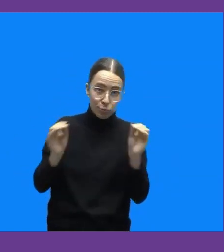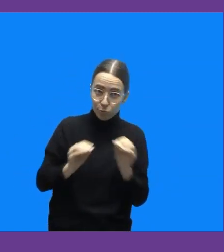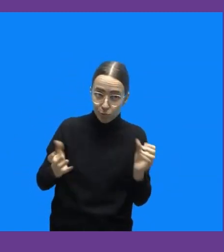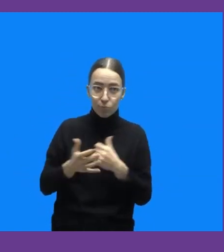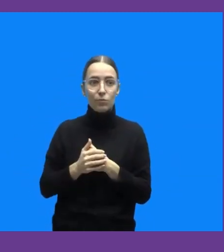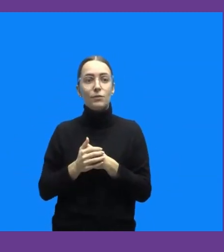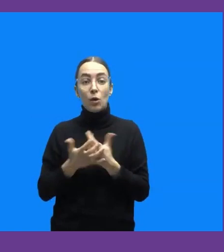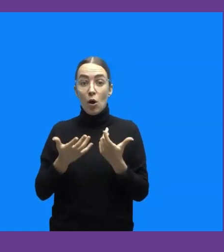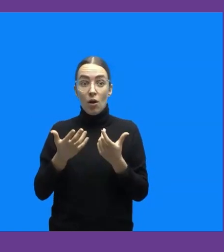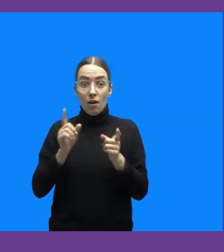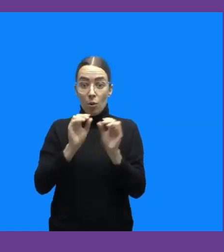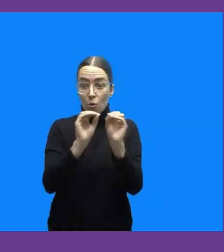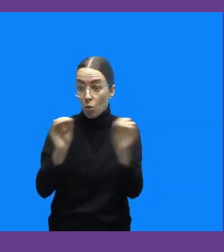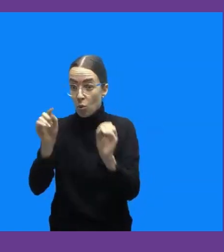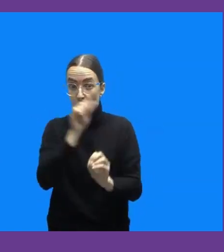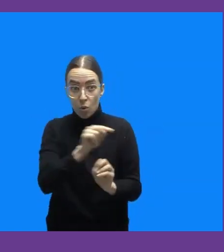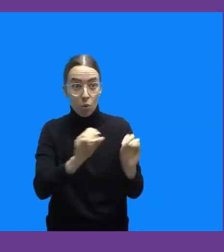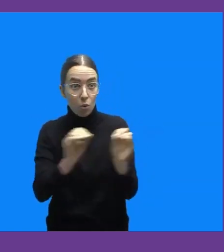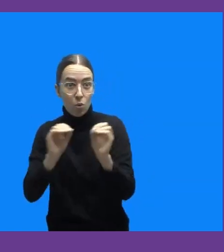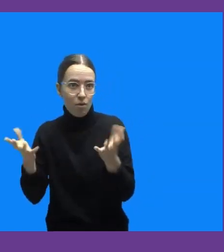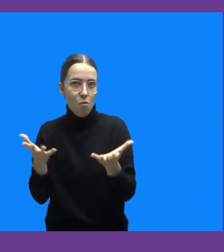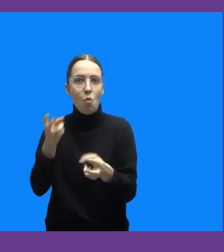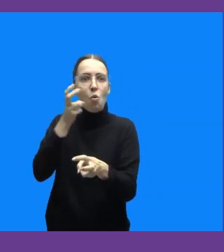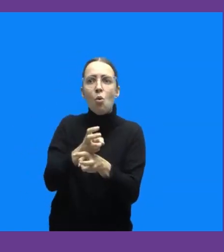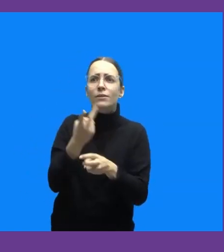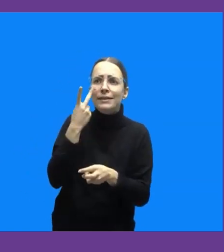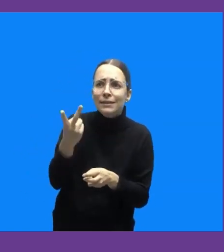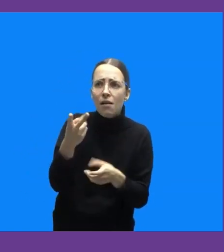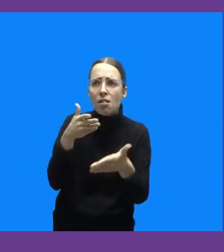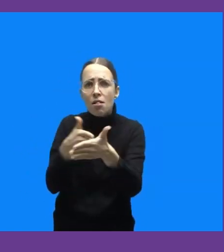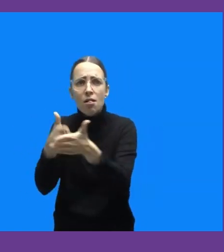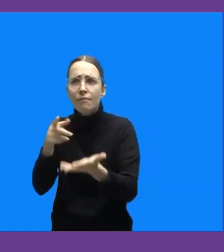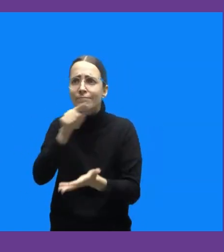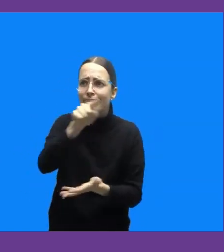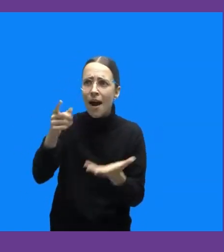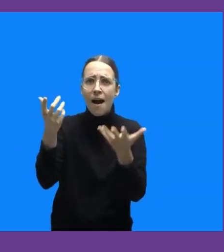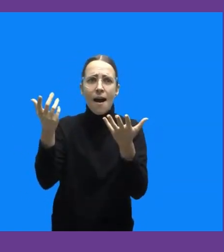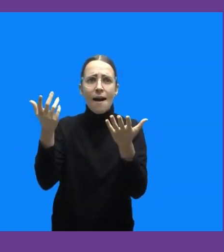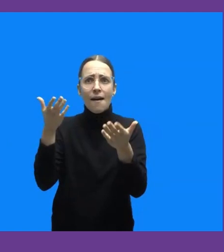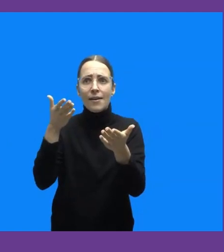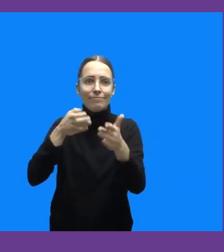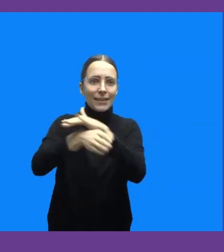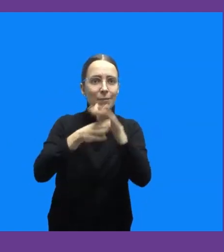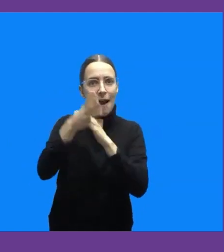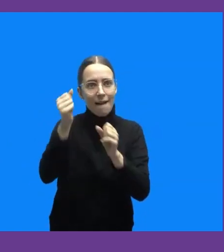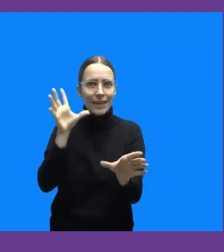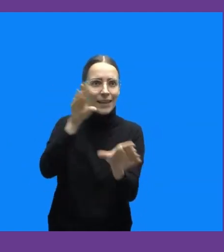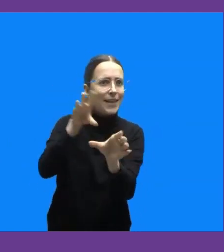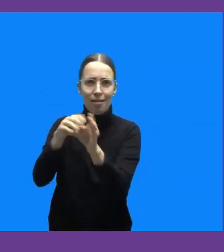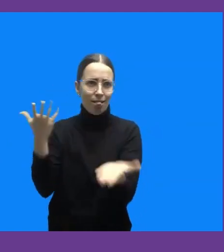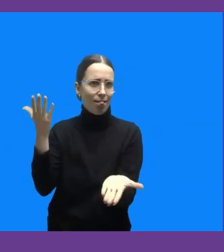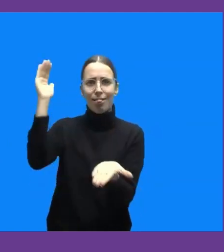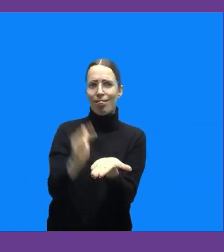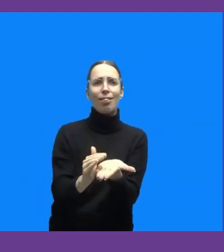I was talking with one student that was participating in a mobility program, and I was telling him, I will